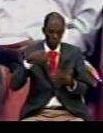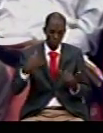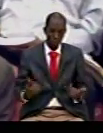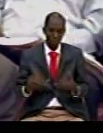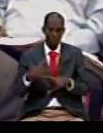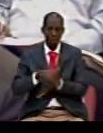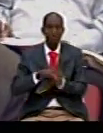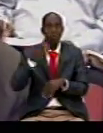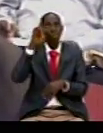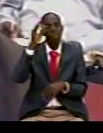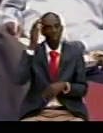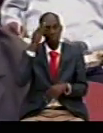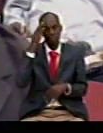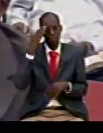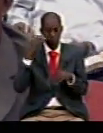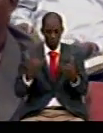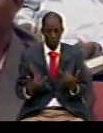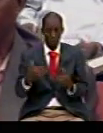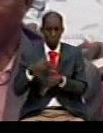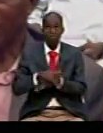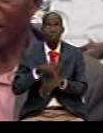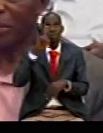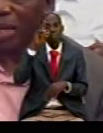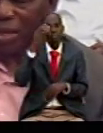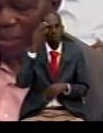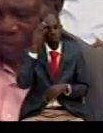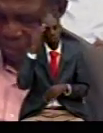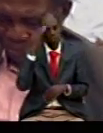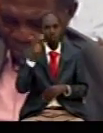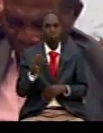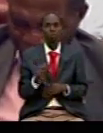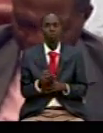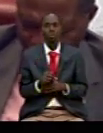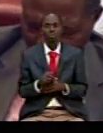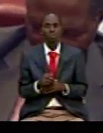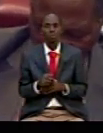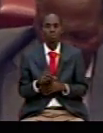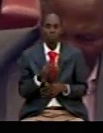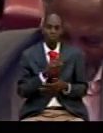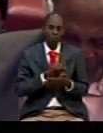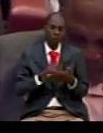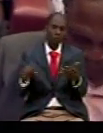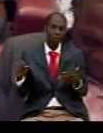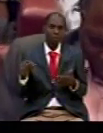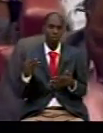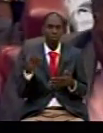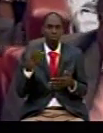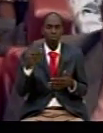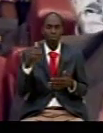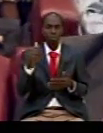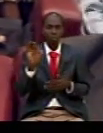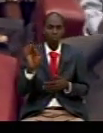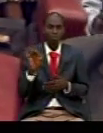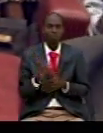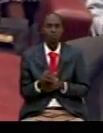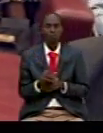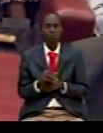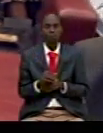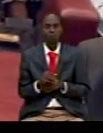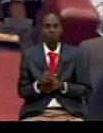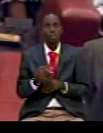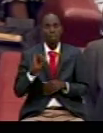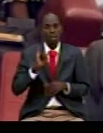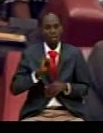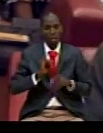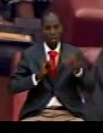knows. I said tonight he knows. Verse 19. In verse 19, I know